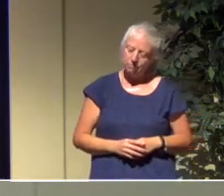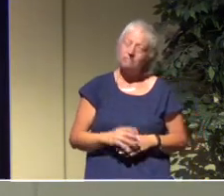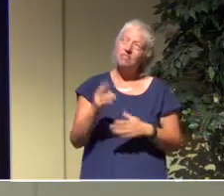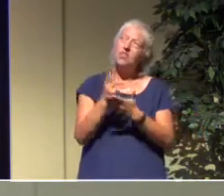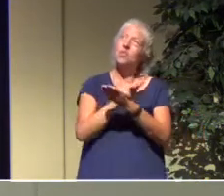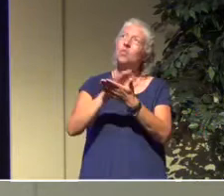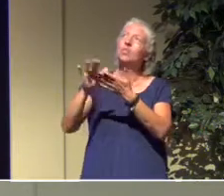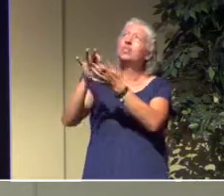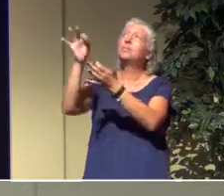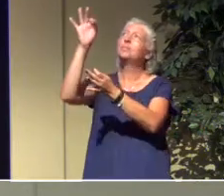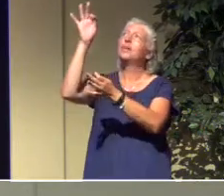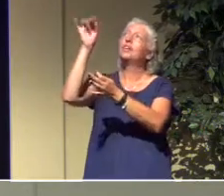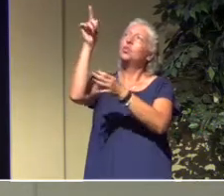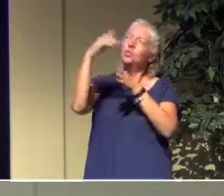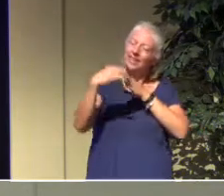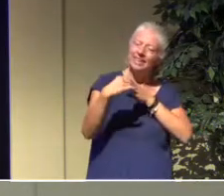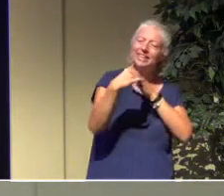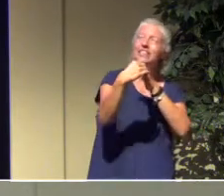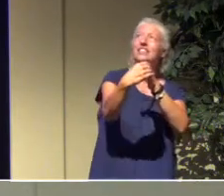Holy Spirit, lead and guide us.